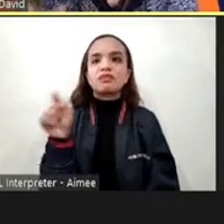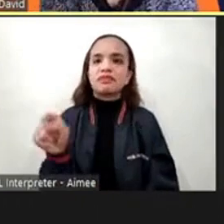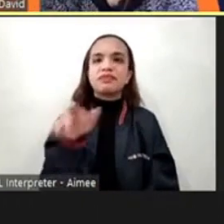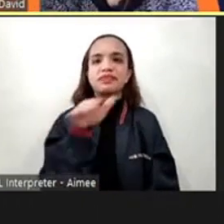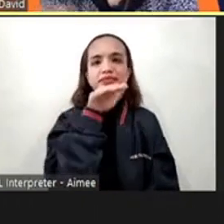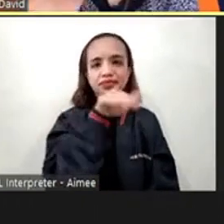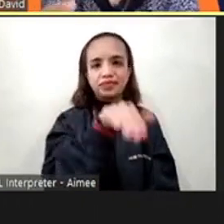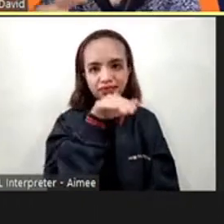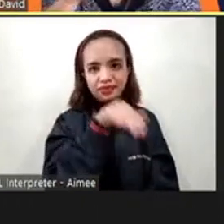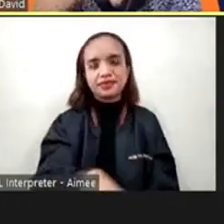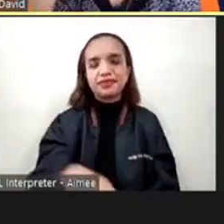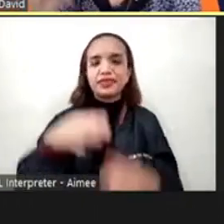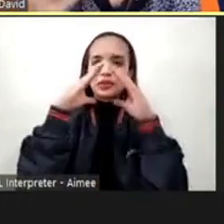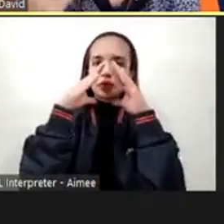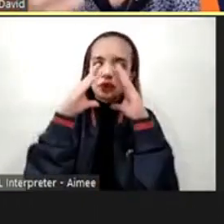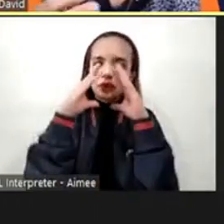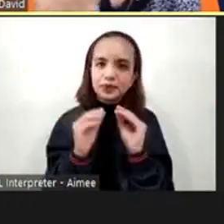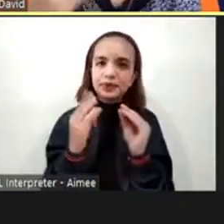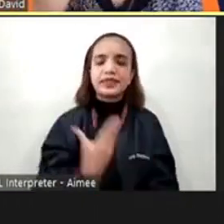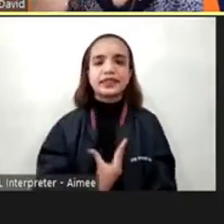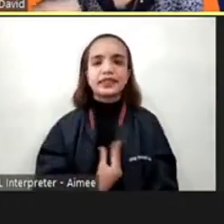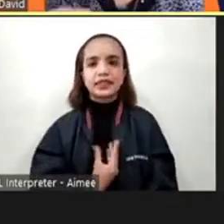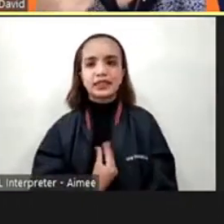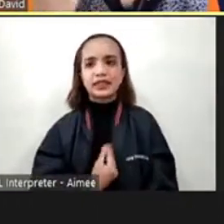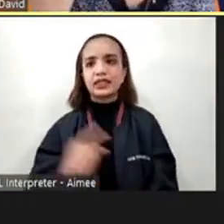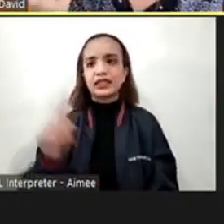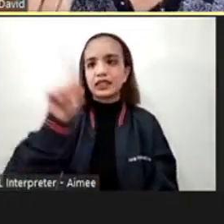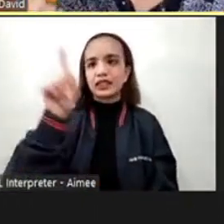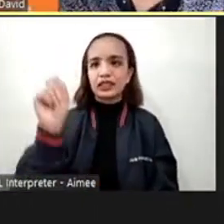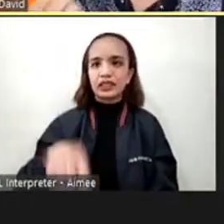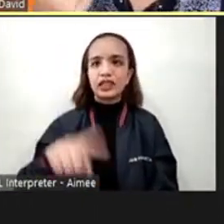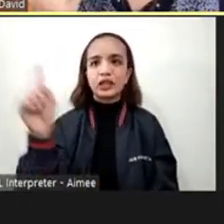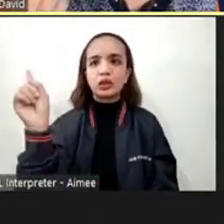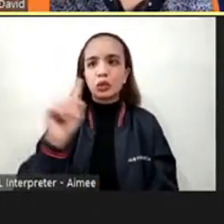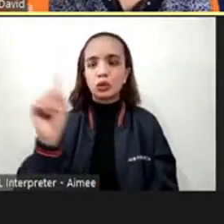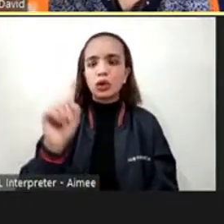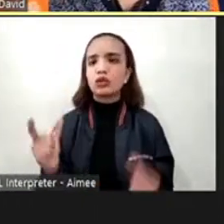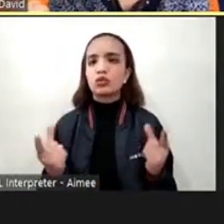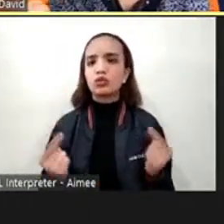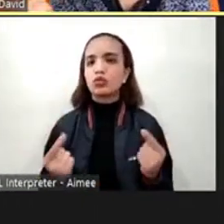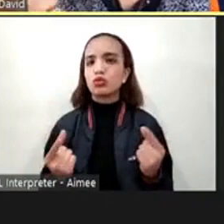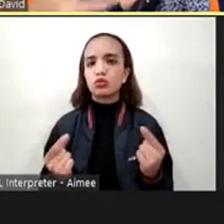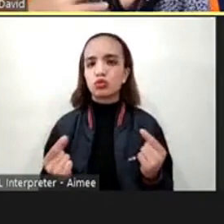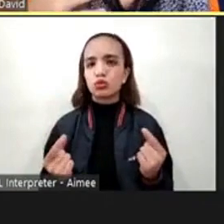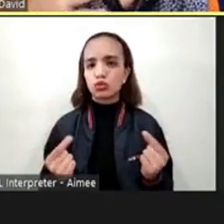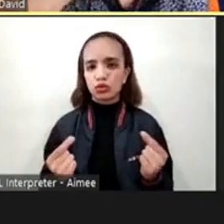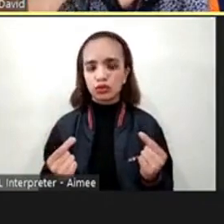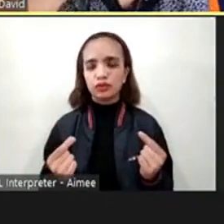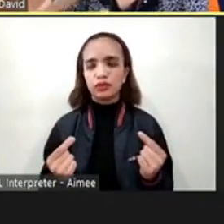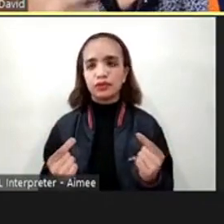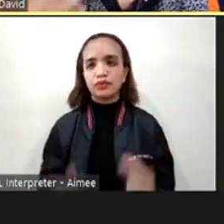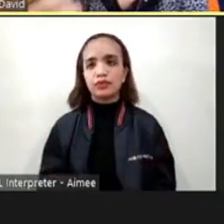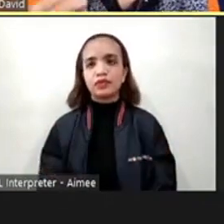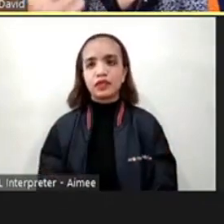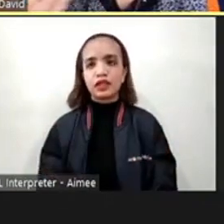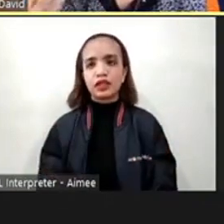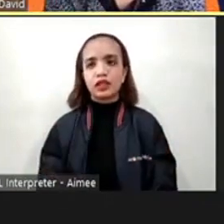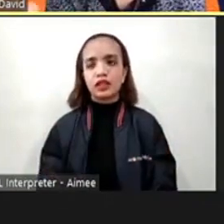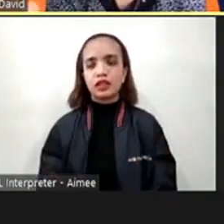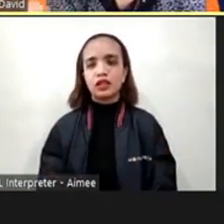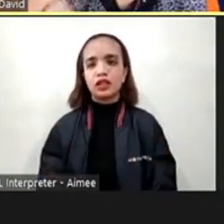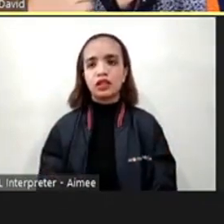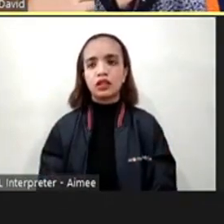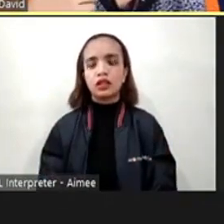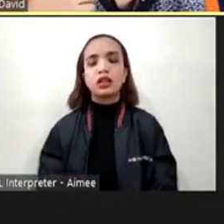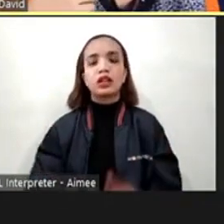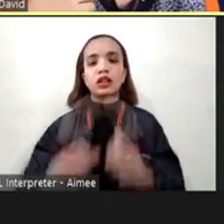at natatakot. So, ang question ay, ano nga ba ang maaaring gawin ng mga organizations para mapanatiling matatag,